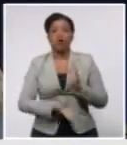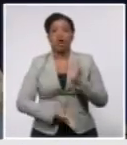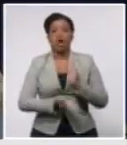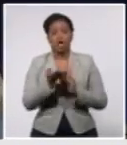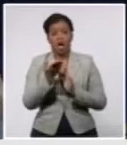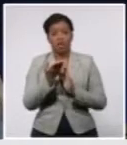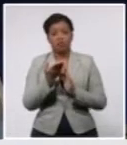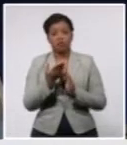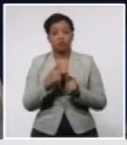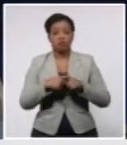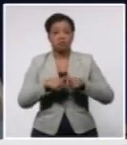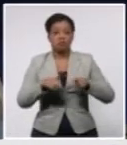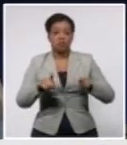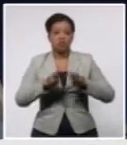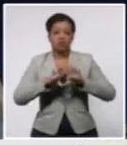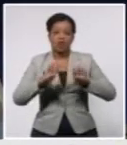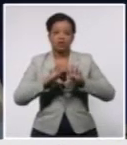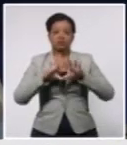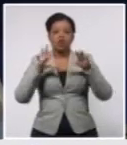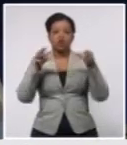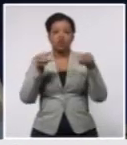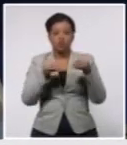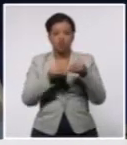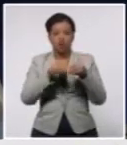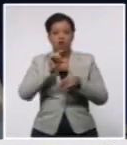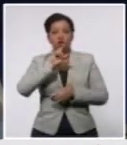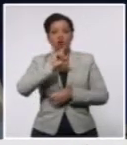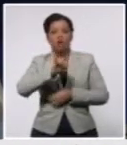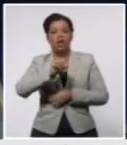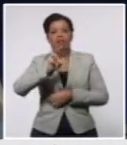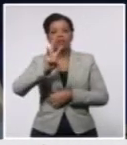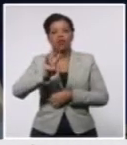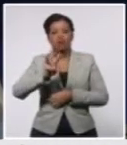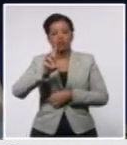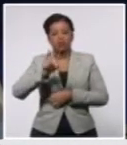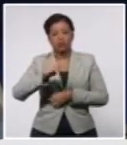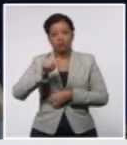2,242 patients diagnosed in Cuba with COVID, that is